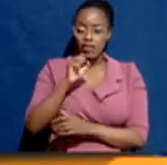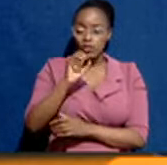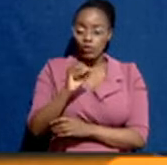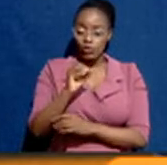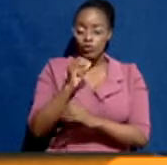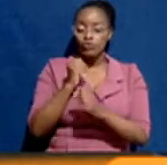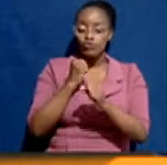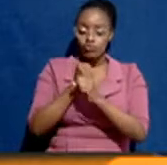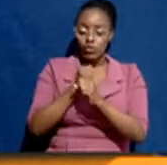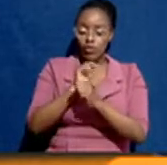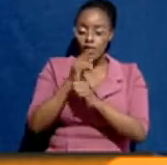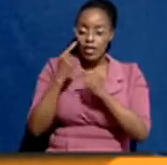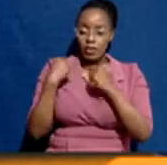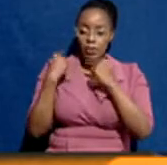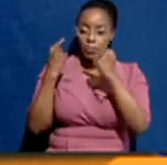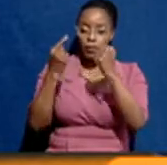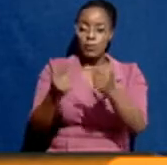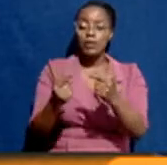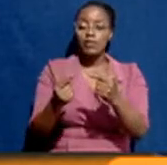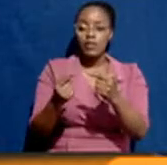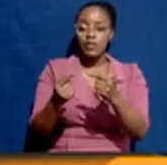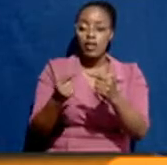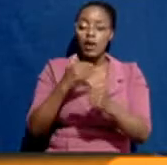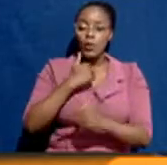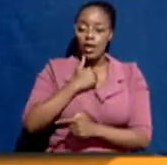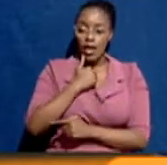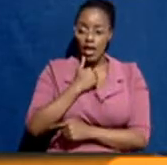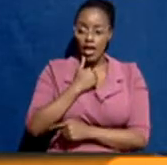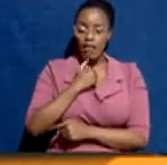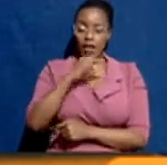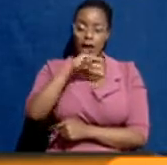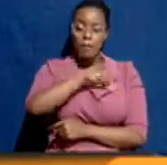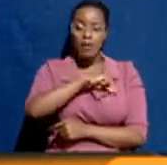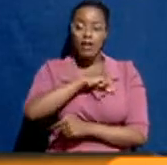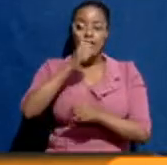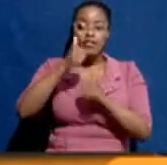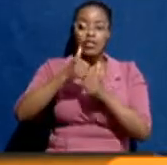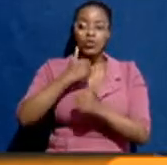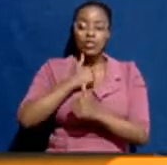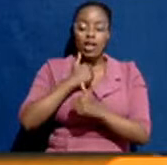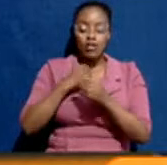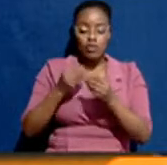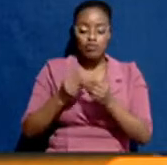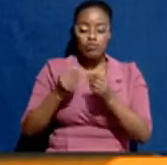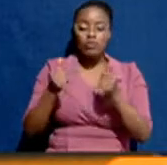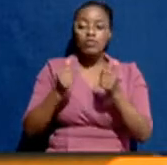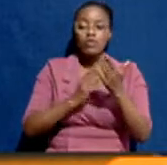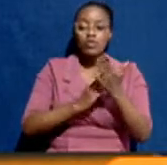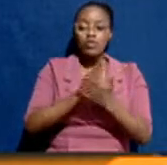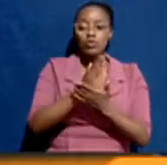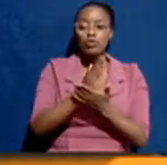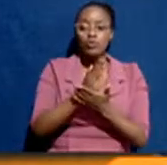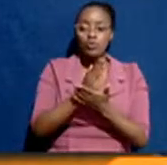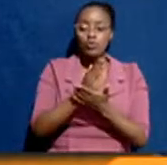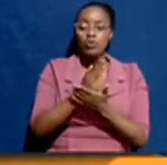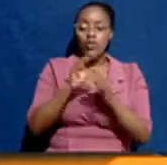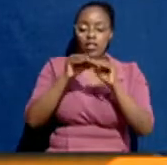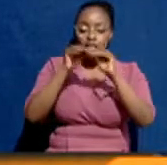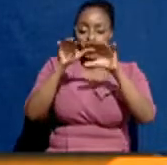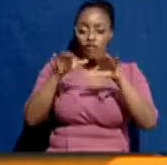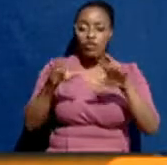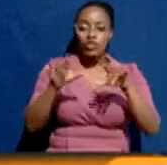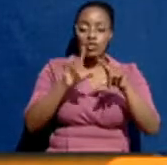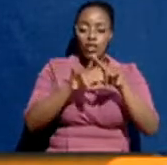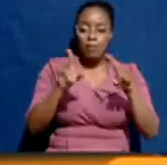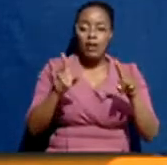that extent, there is benefits that have come as a result of devolution. But there